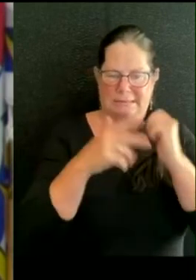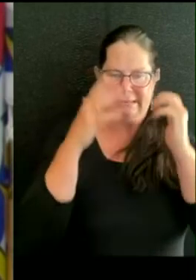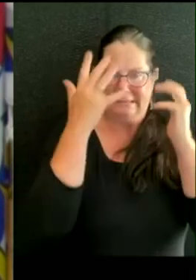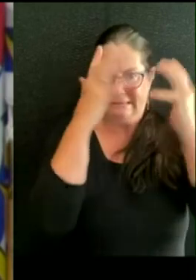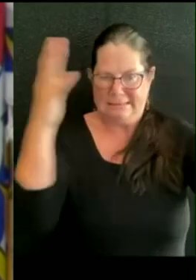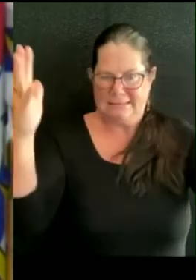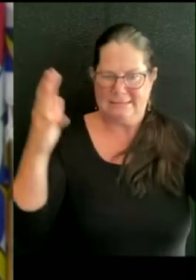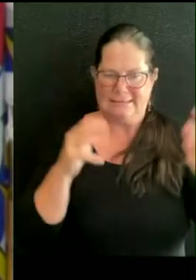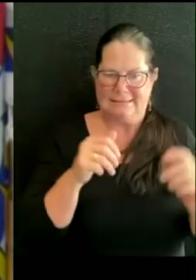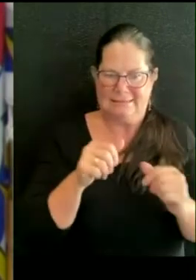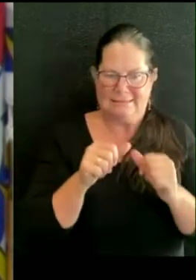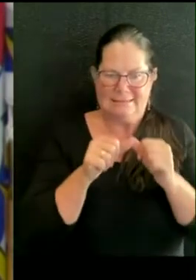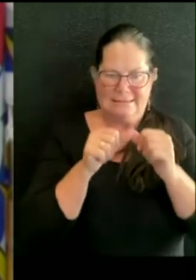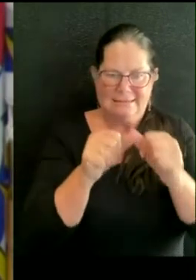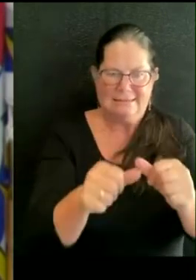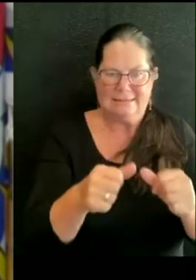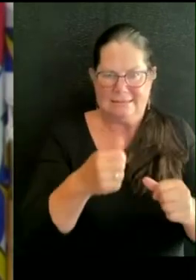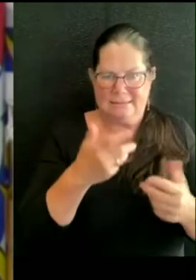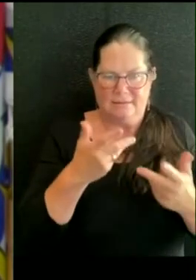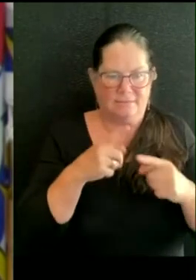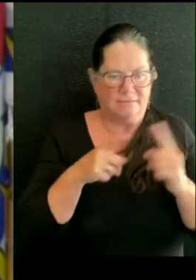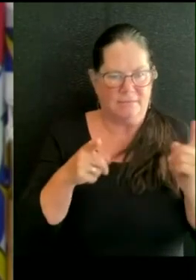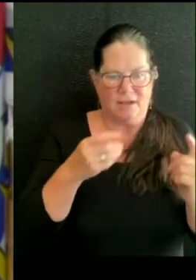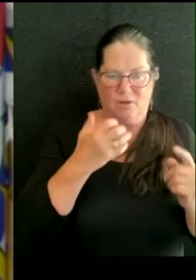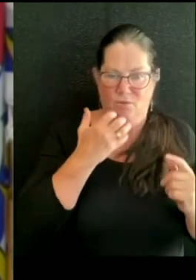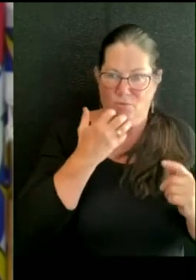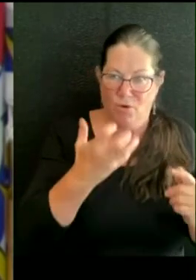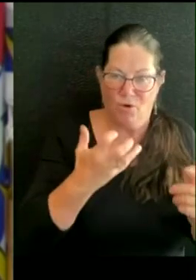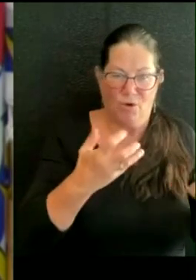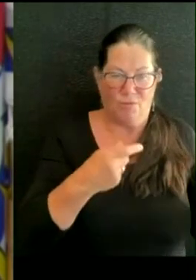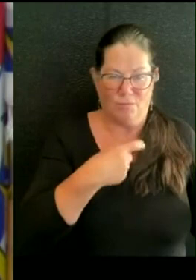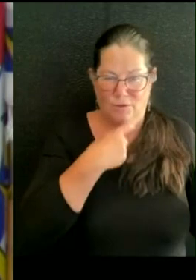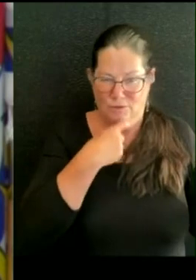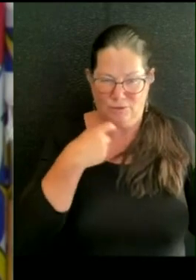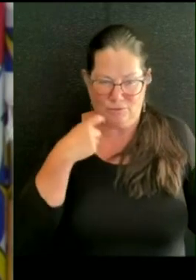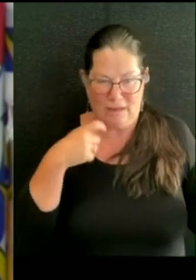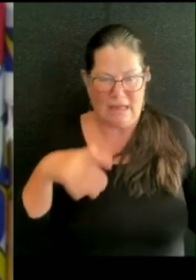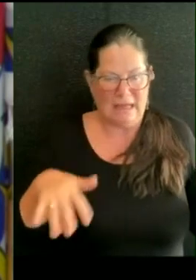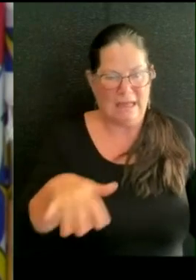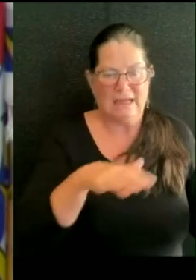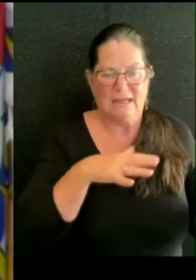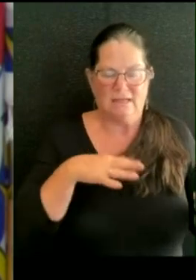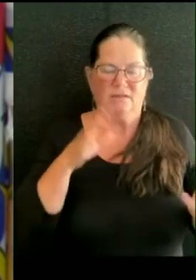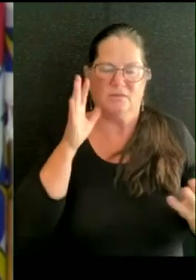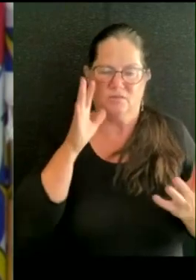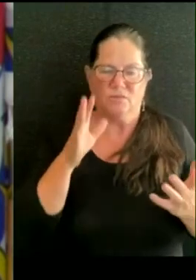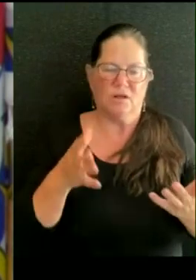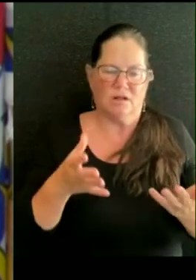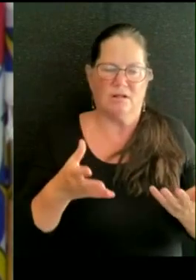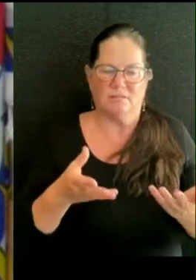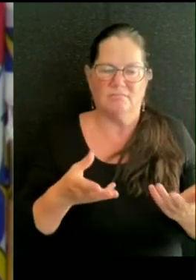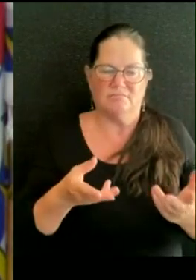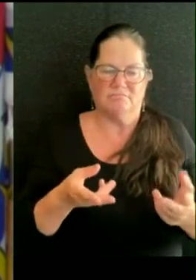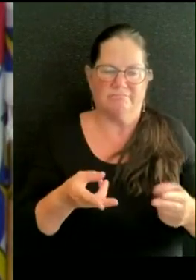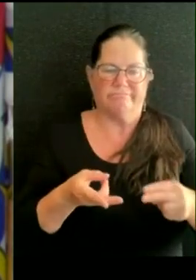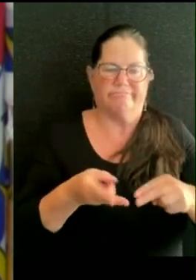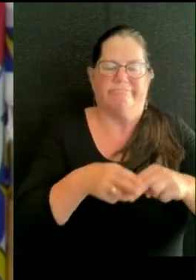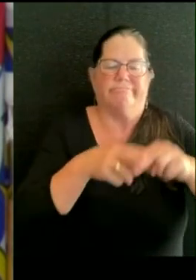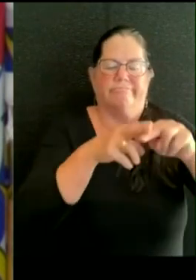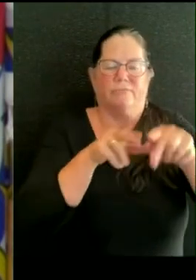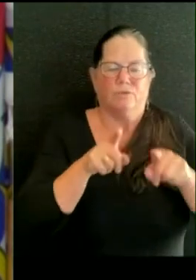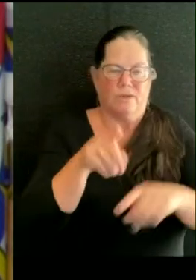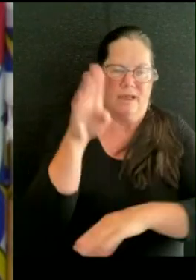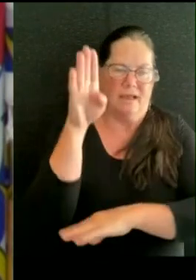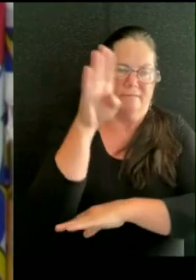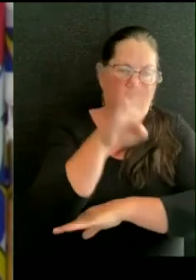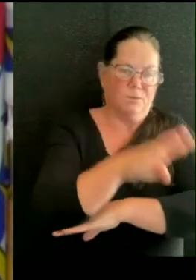warming and drying trends, fire activity and fire behavior has been increasing throughout the afternoons. Specifically